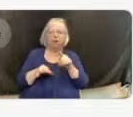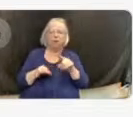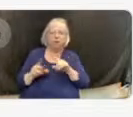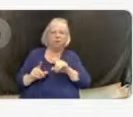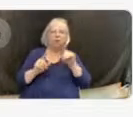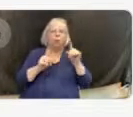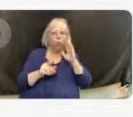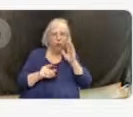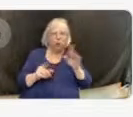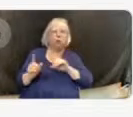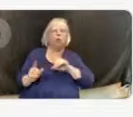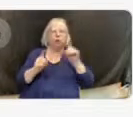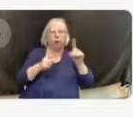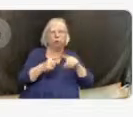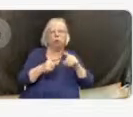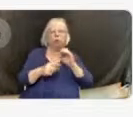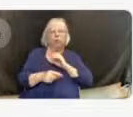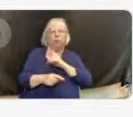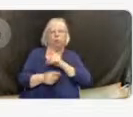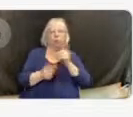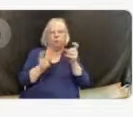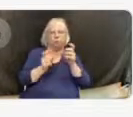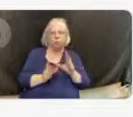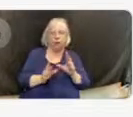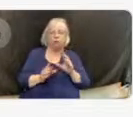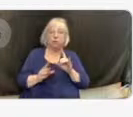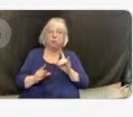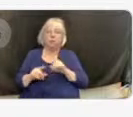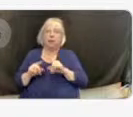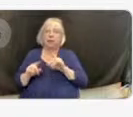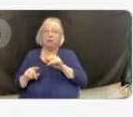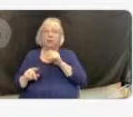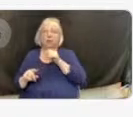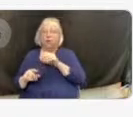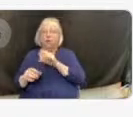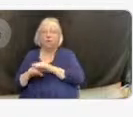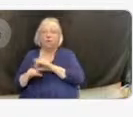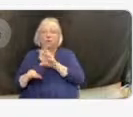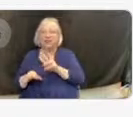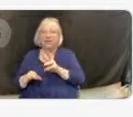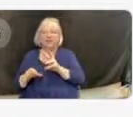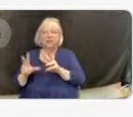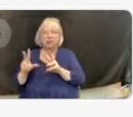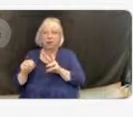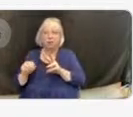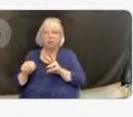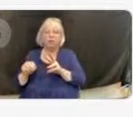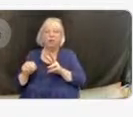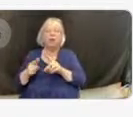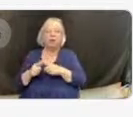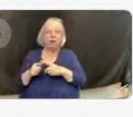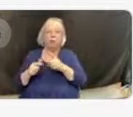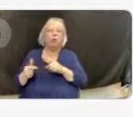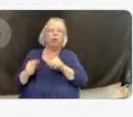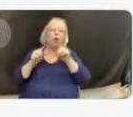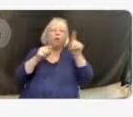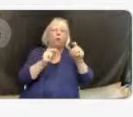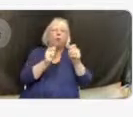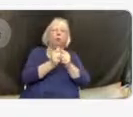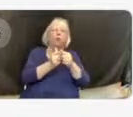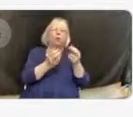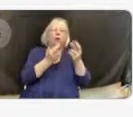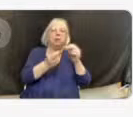Board of Directors. It's just if you do not vote 6 ayes, it will go with a recommendation of denial. If you do have